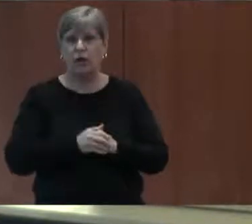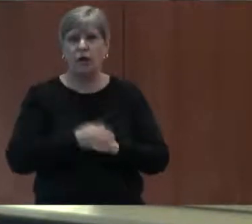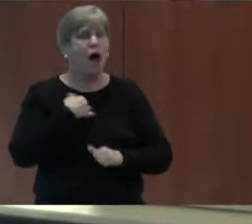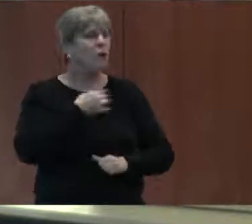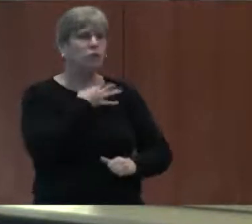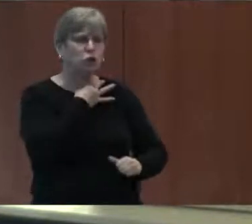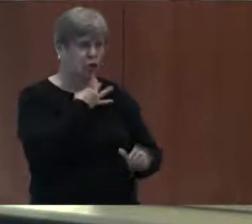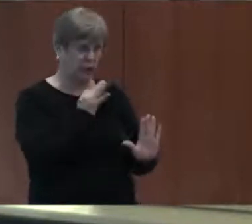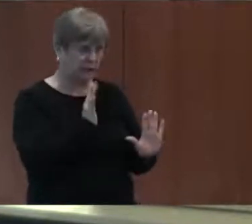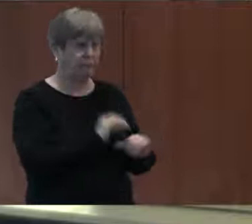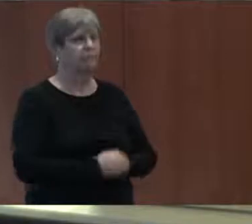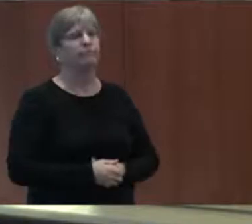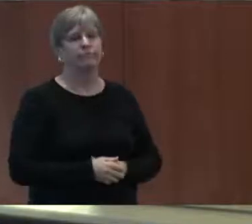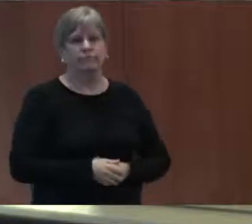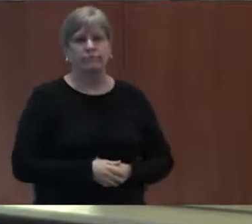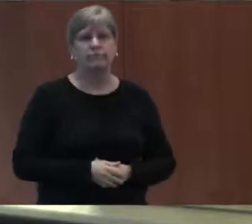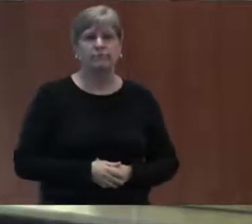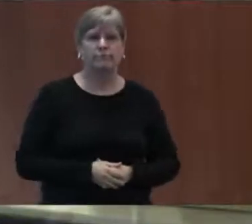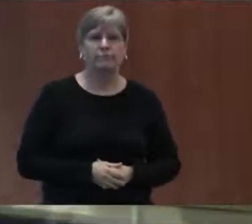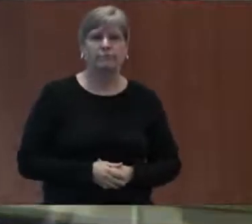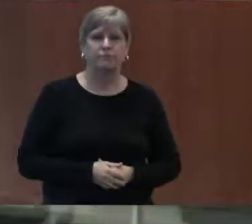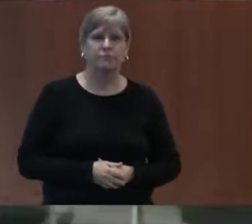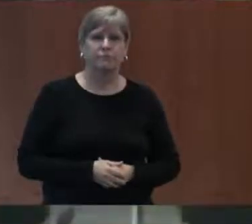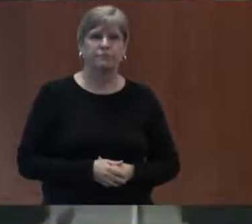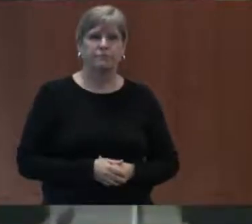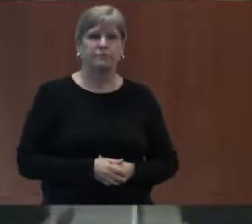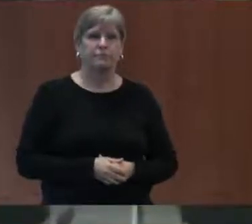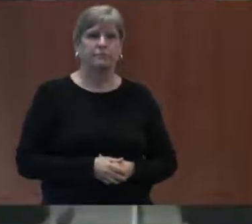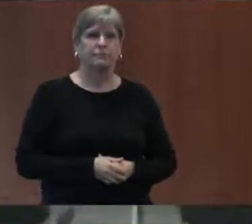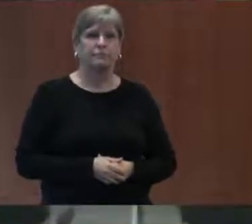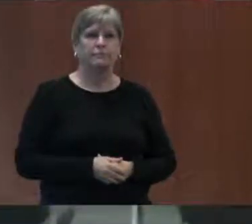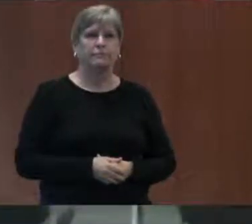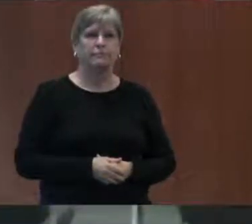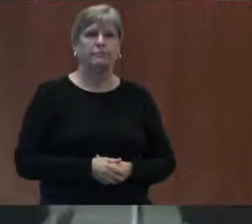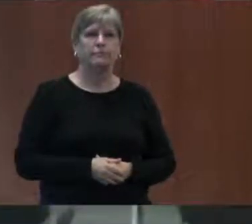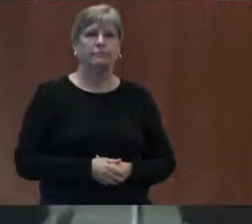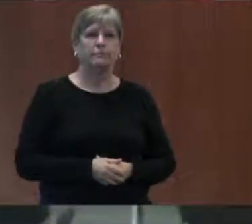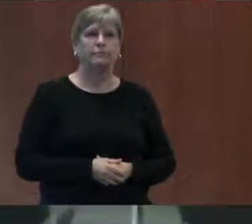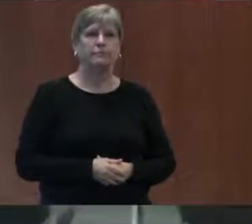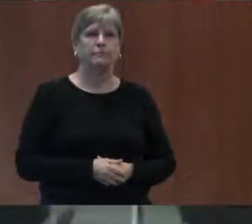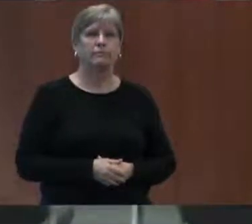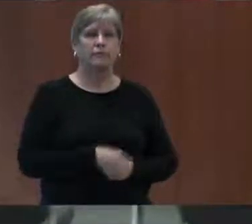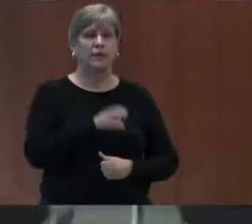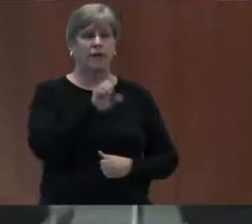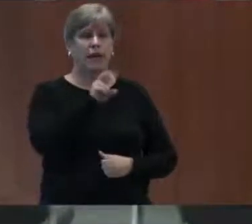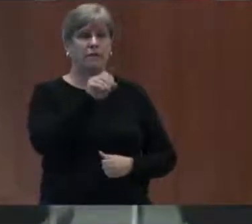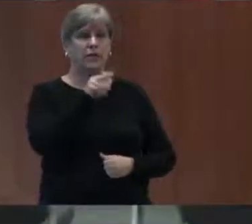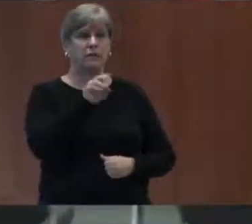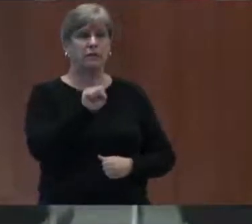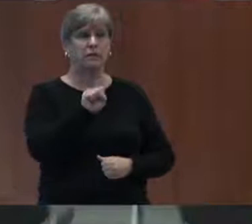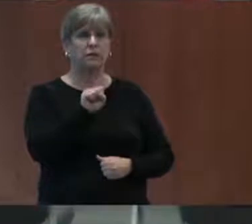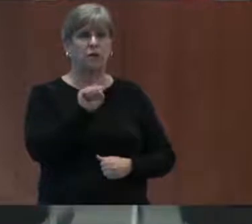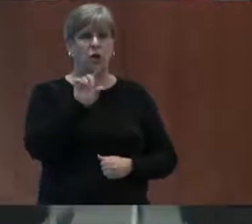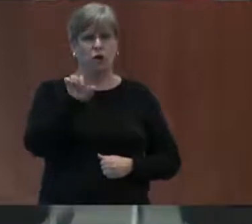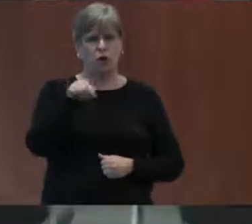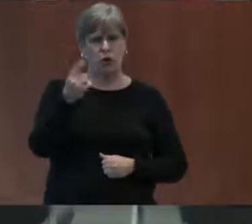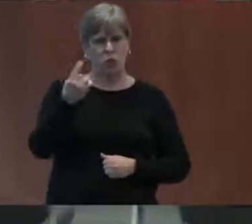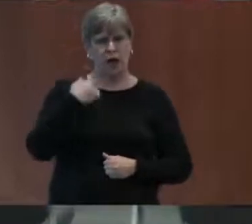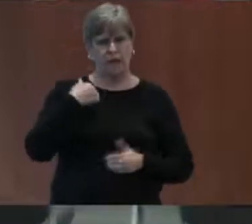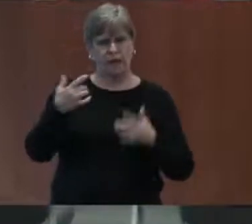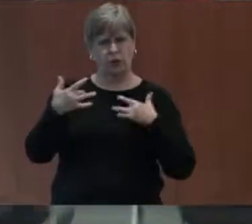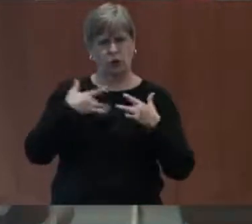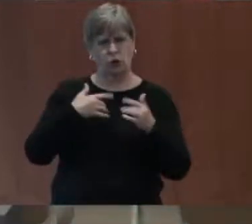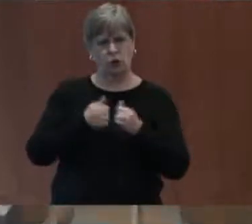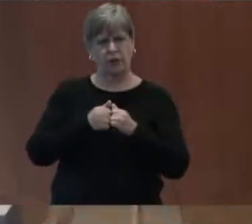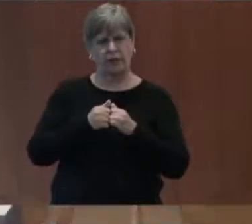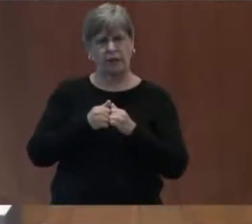just wondering. Yeah. Yeah, the only one that I have a concern